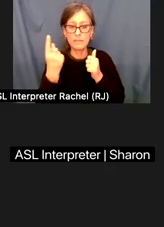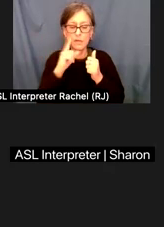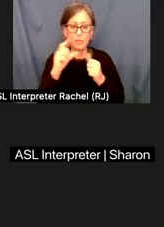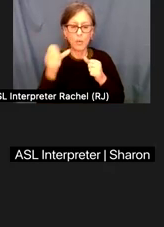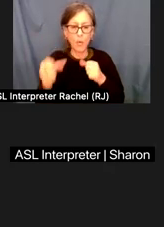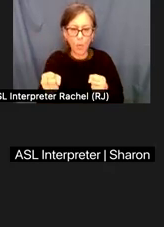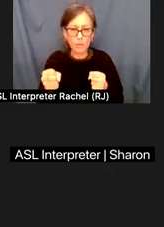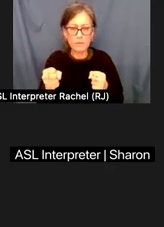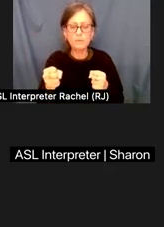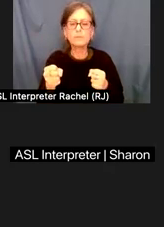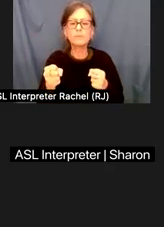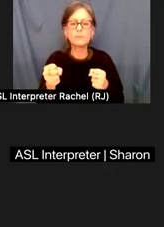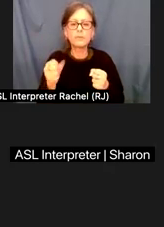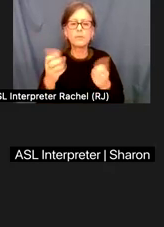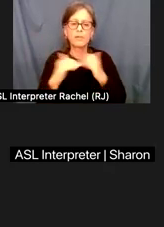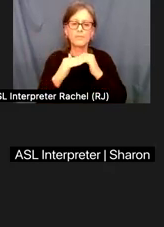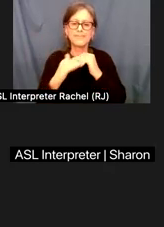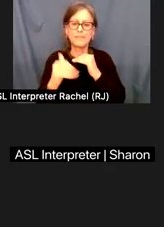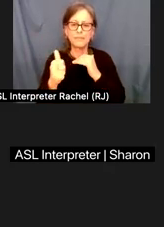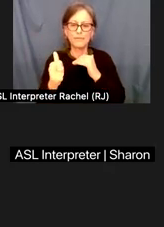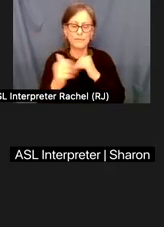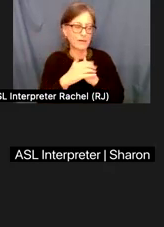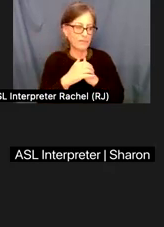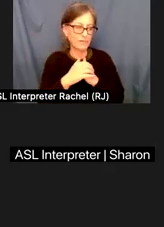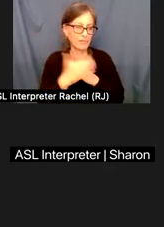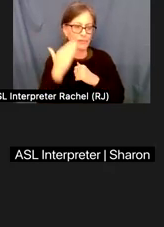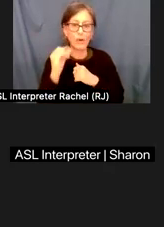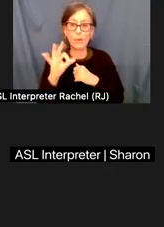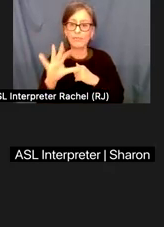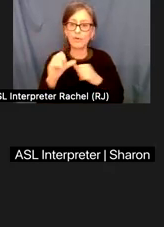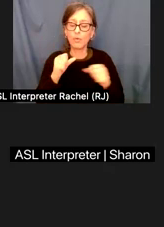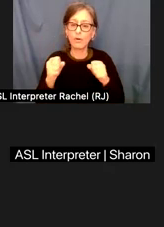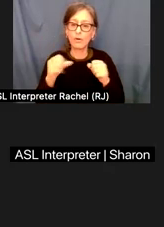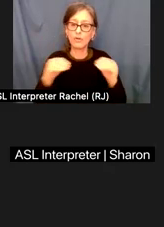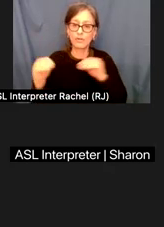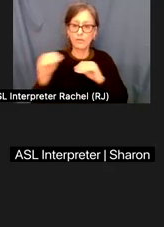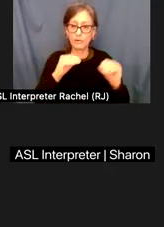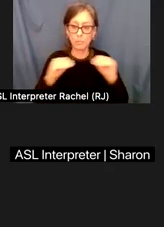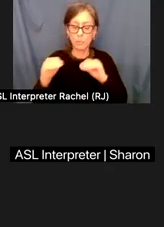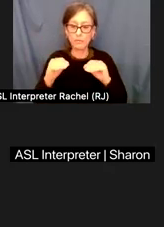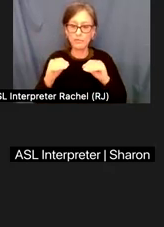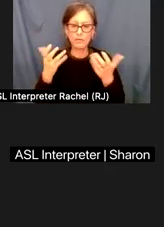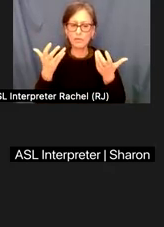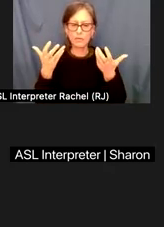just hold on. You want to stabilize yourself. You want to know if your shelter starts to move. You don't want to be kind of